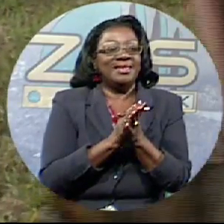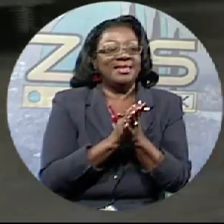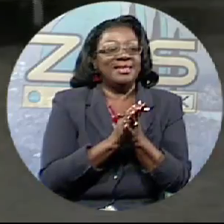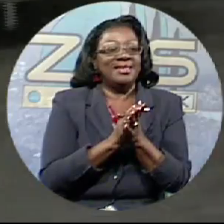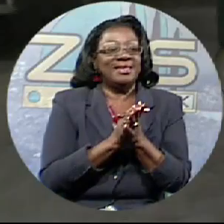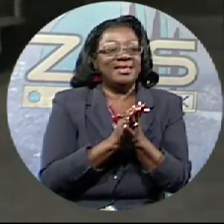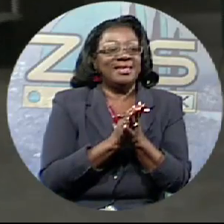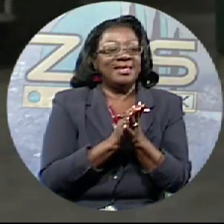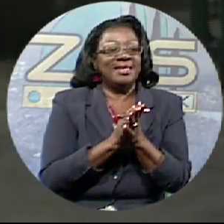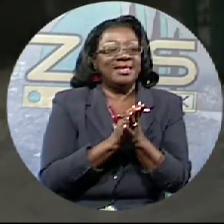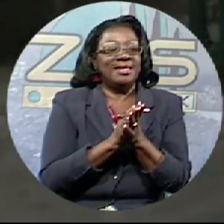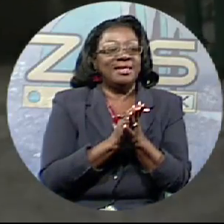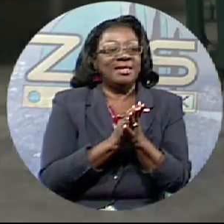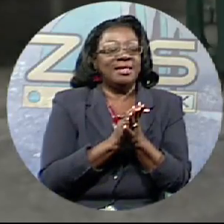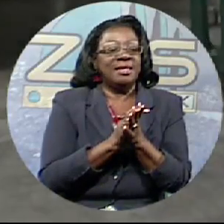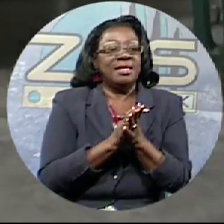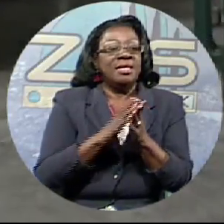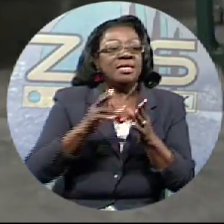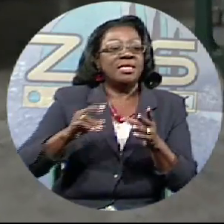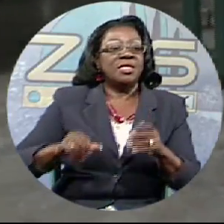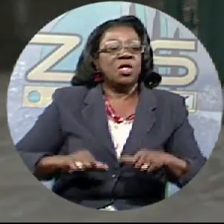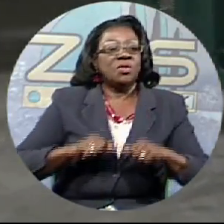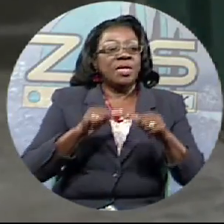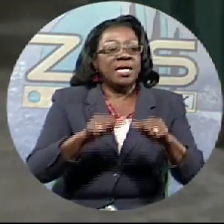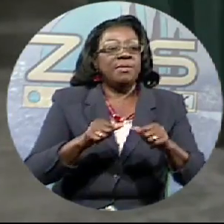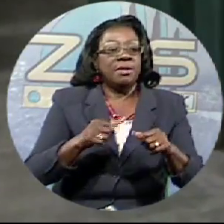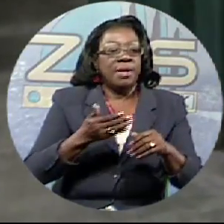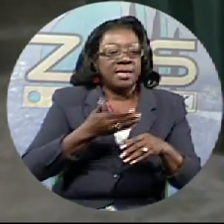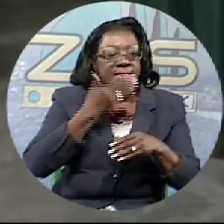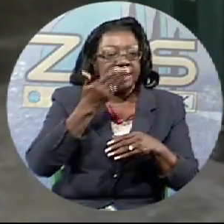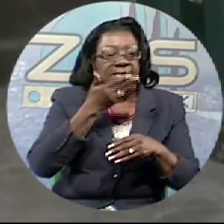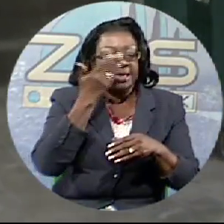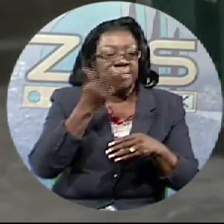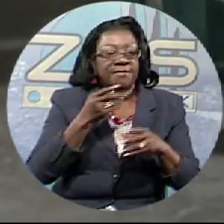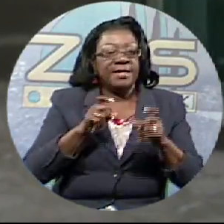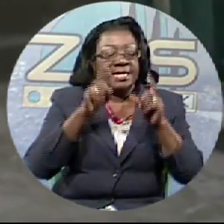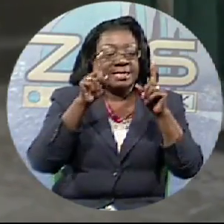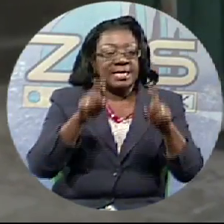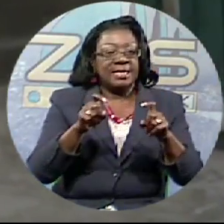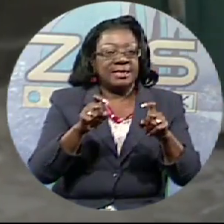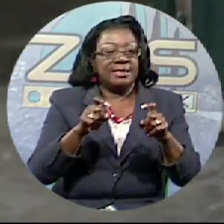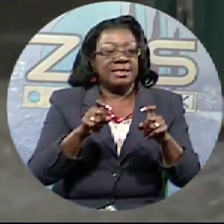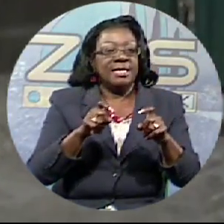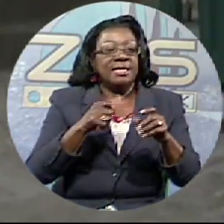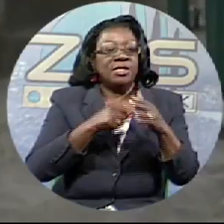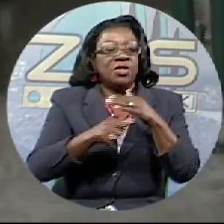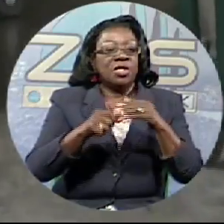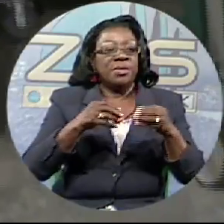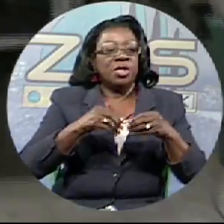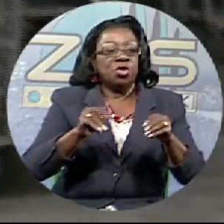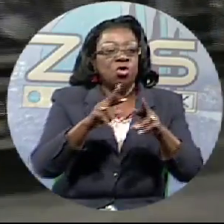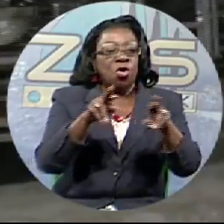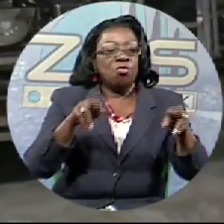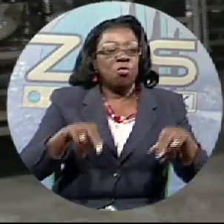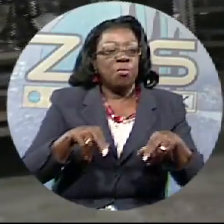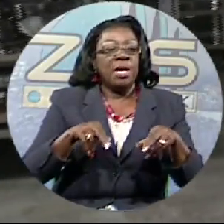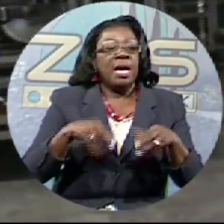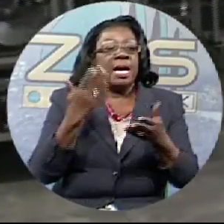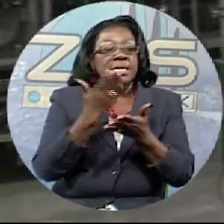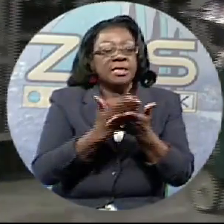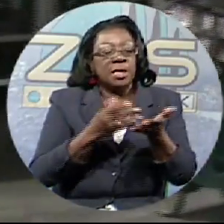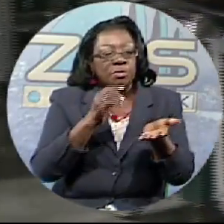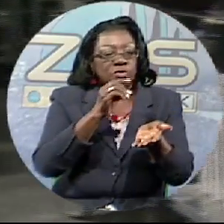Okay. But were these dogs able to pass the sniff test? We took to an Atlantis storeroom as contraband was hidden in